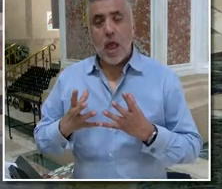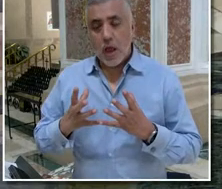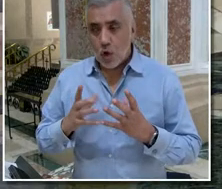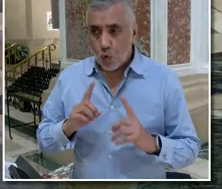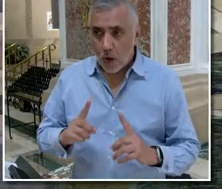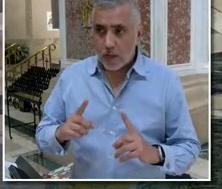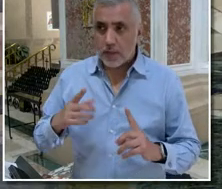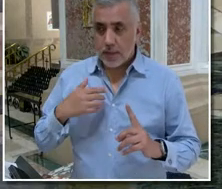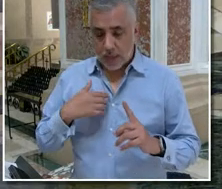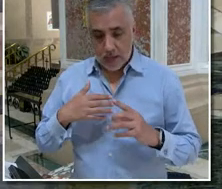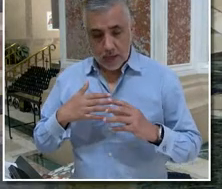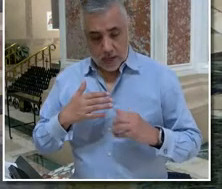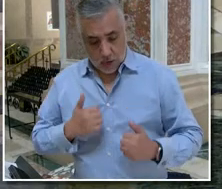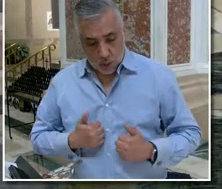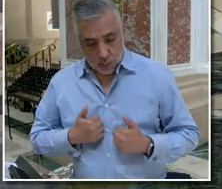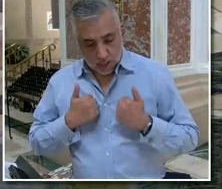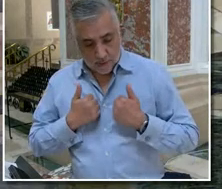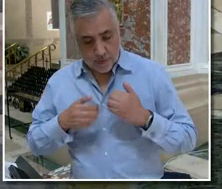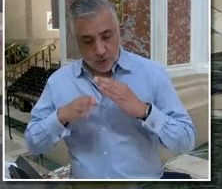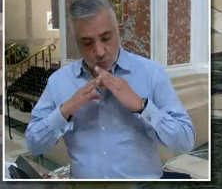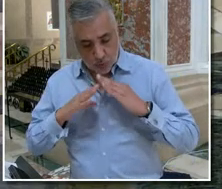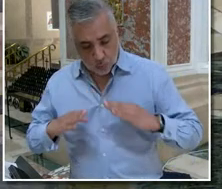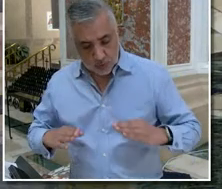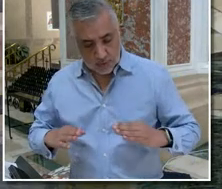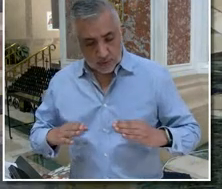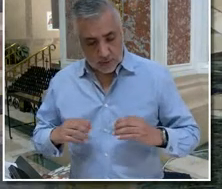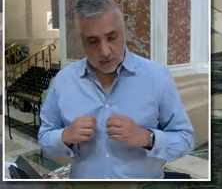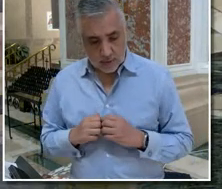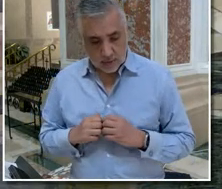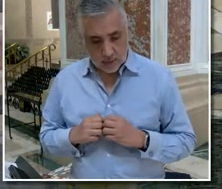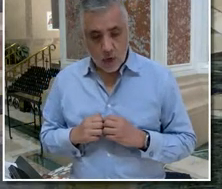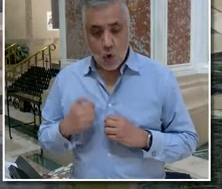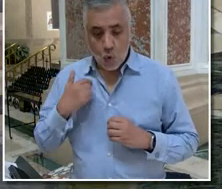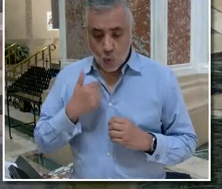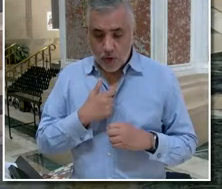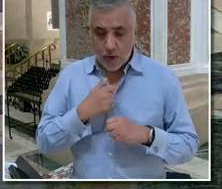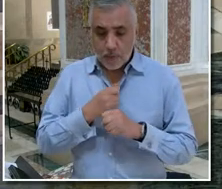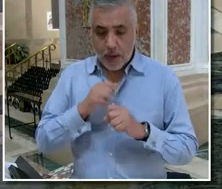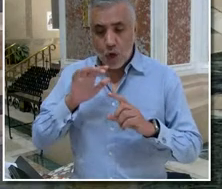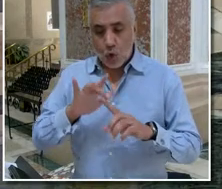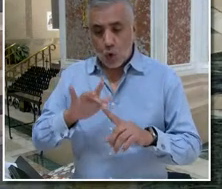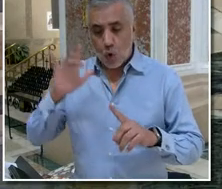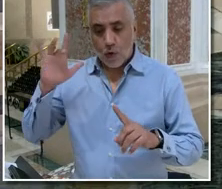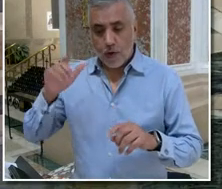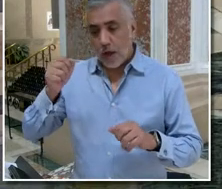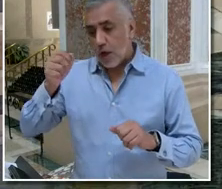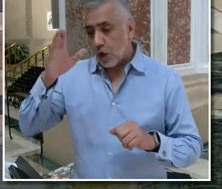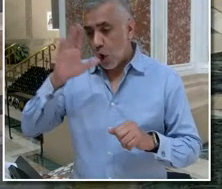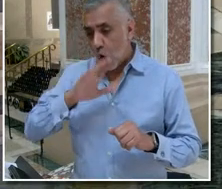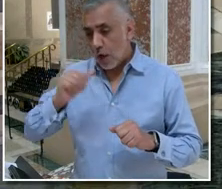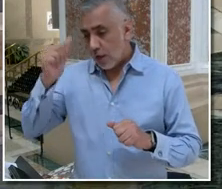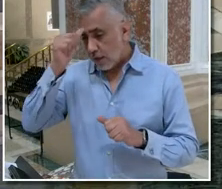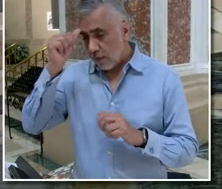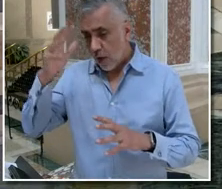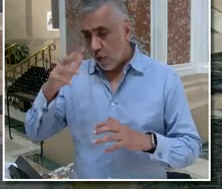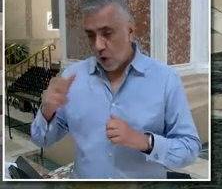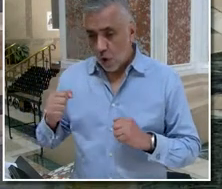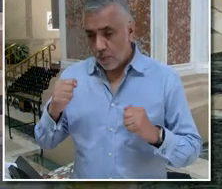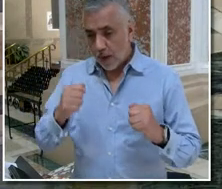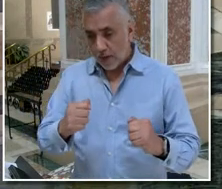that leading our life in tranquility and quiet, we may glorify God the Father